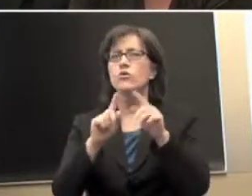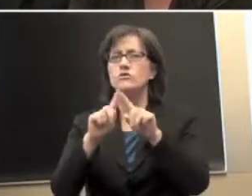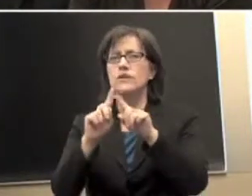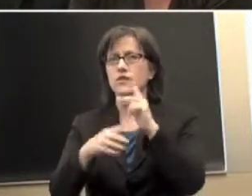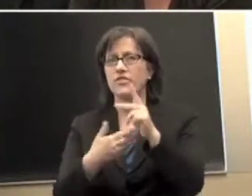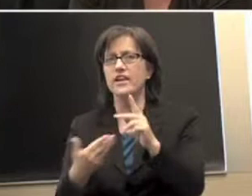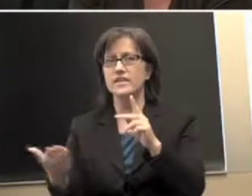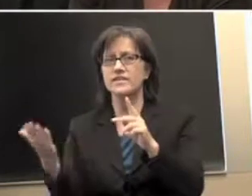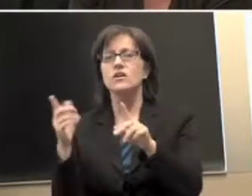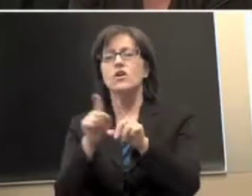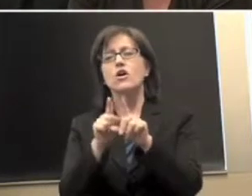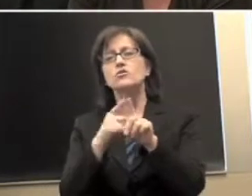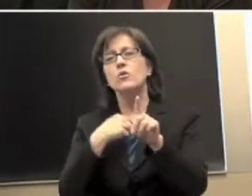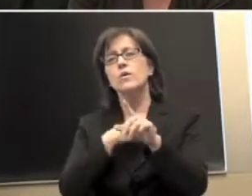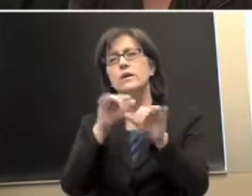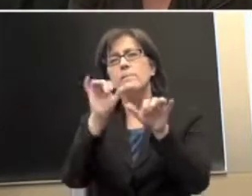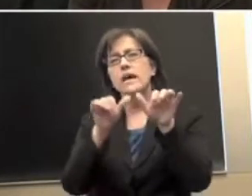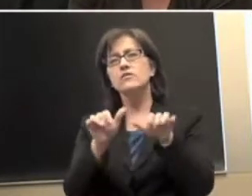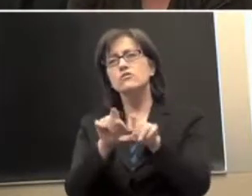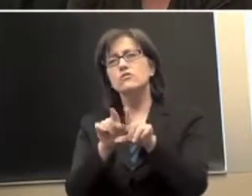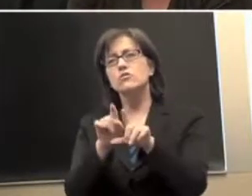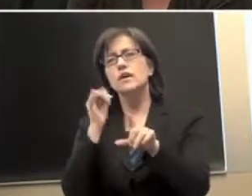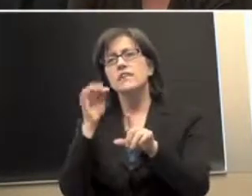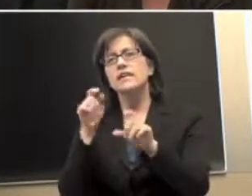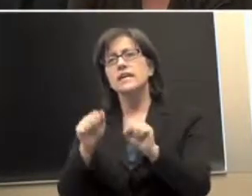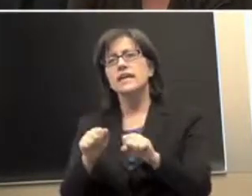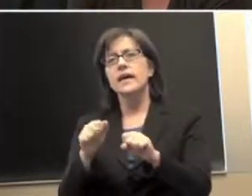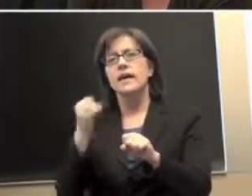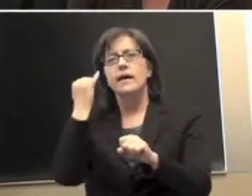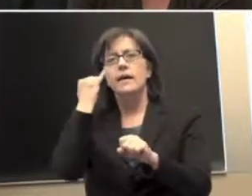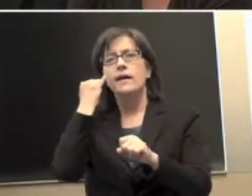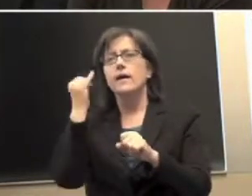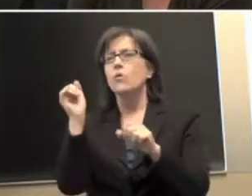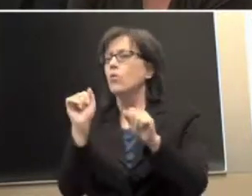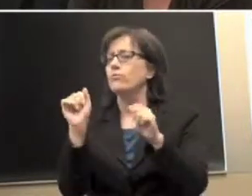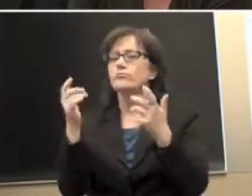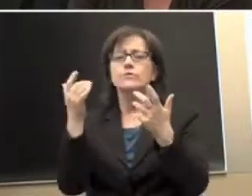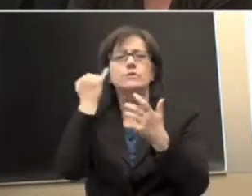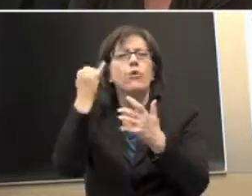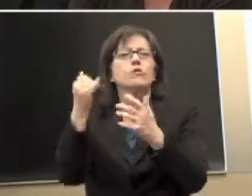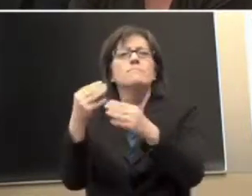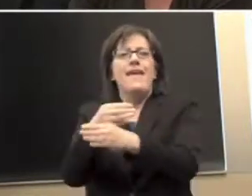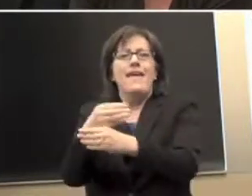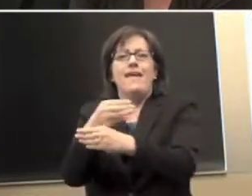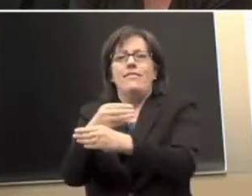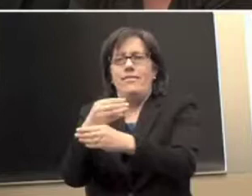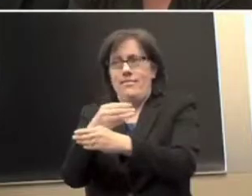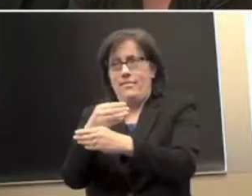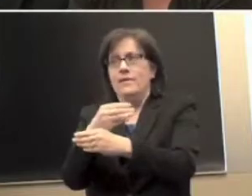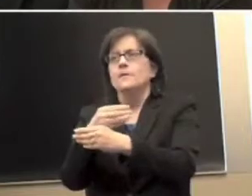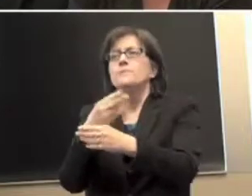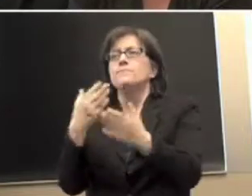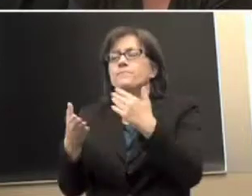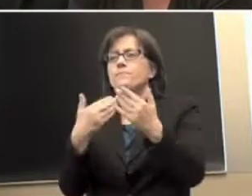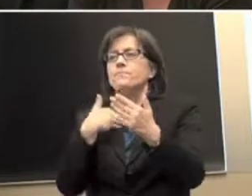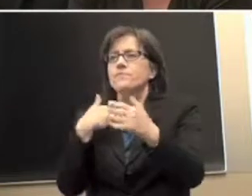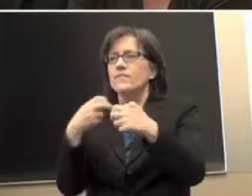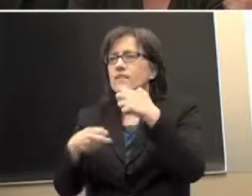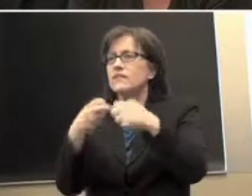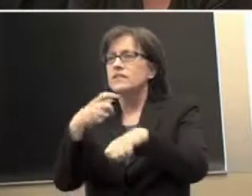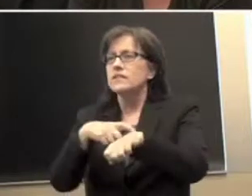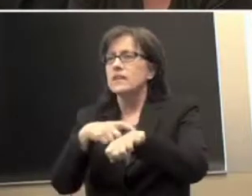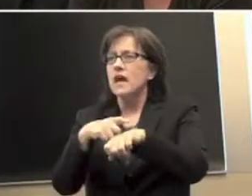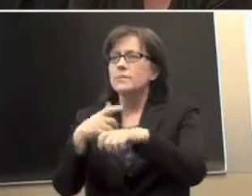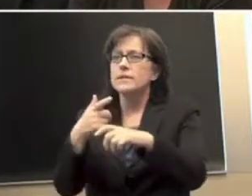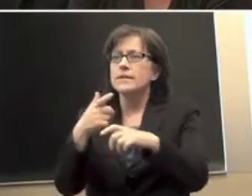measure, too, if he's able to, let's say, just like with math, even if he's having difficulty in math, let's say getting